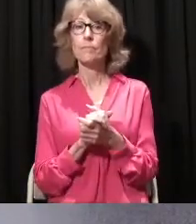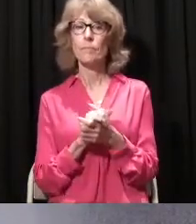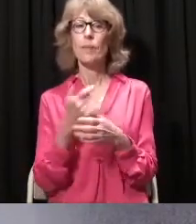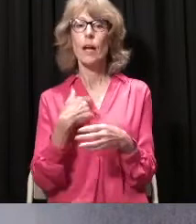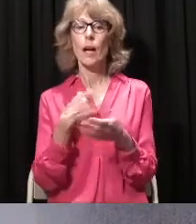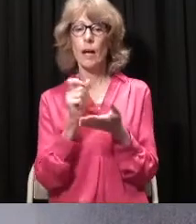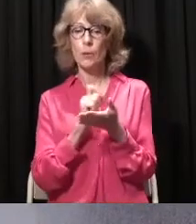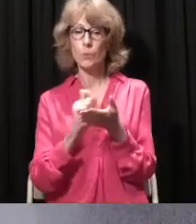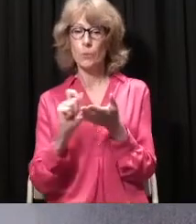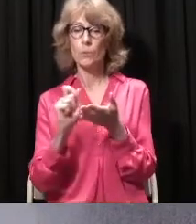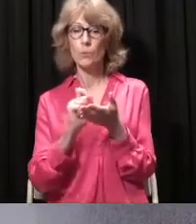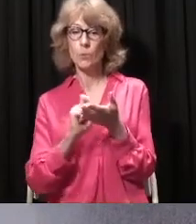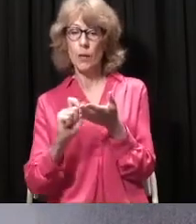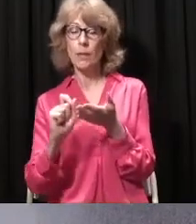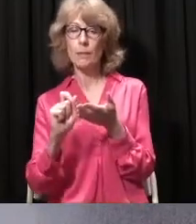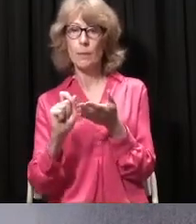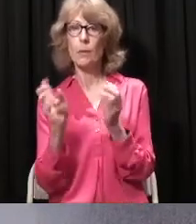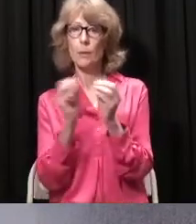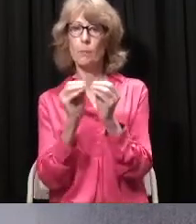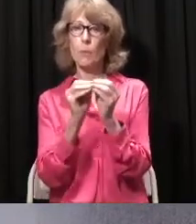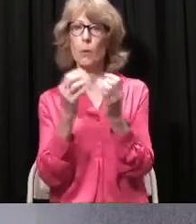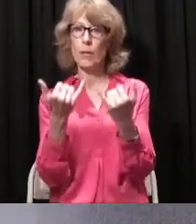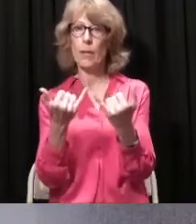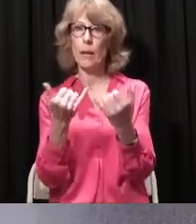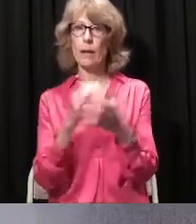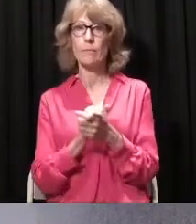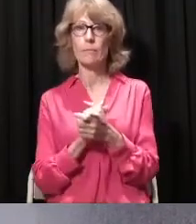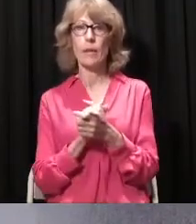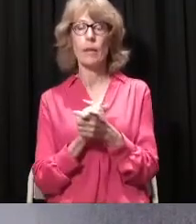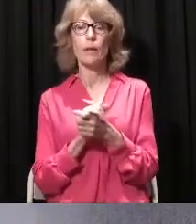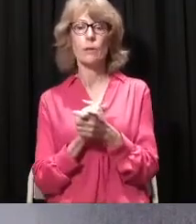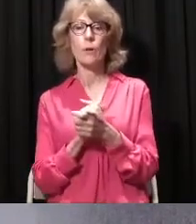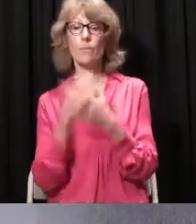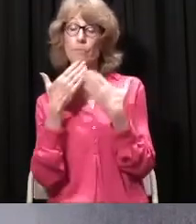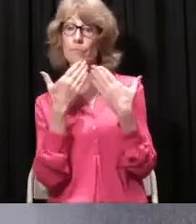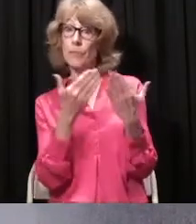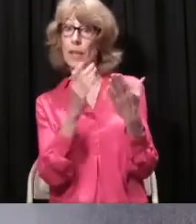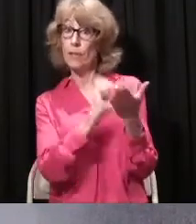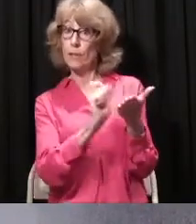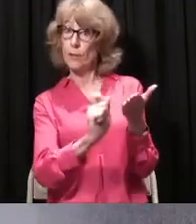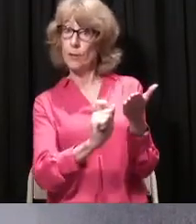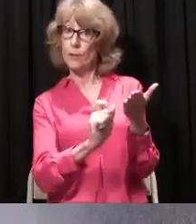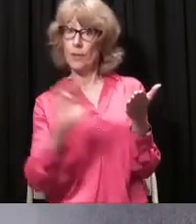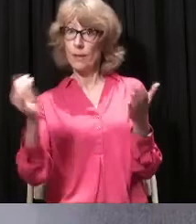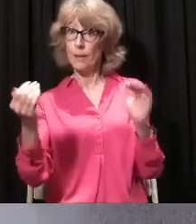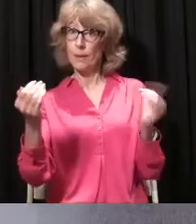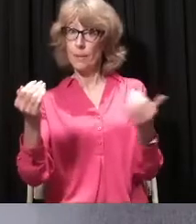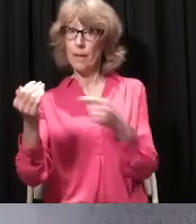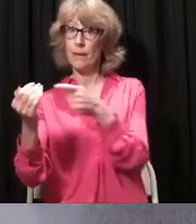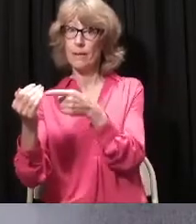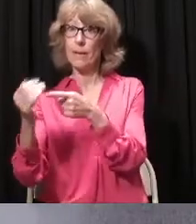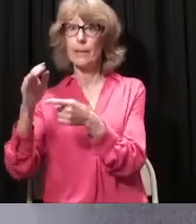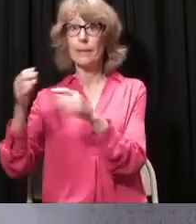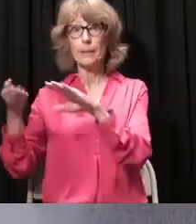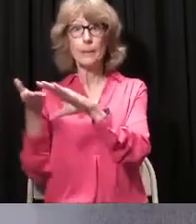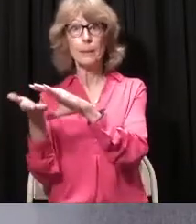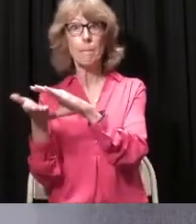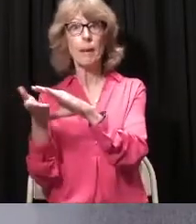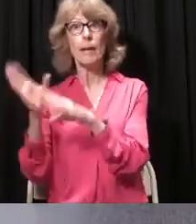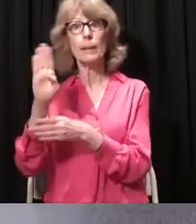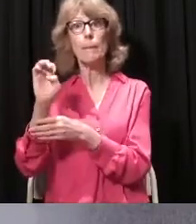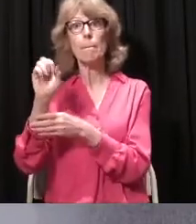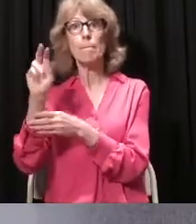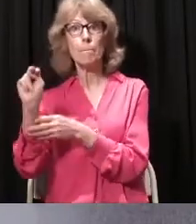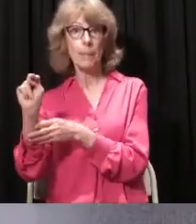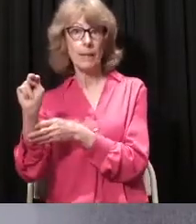baked beans of spiritual virtues. Now, let me explain what I mean by that. I like baked beans. If you give me baked beans, I'm going to